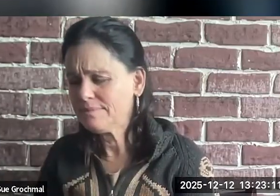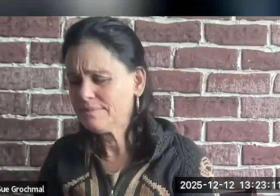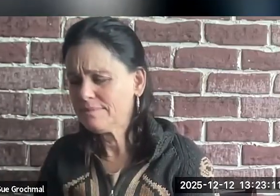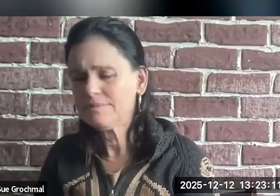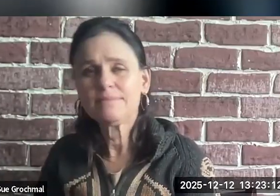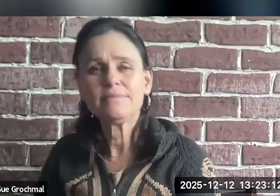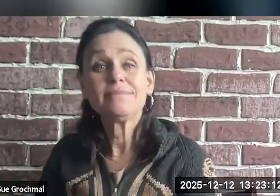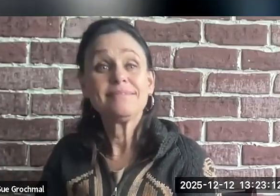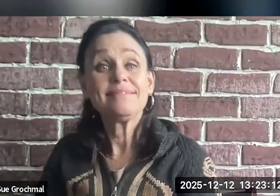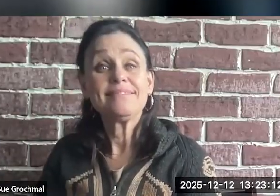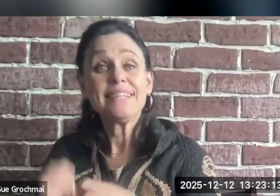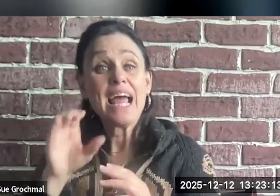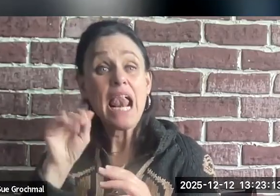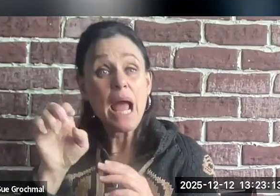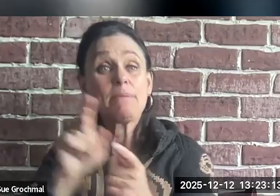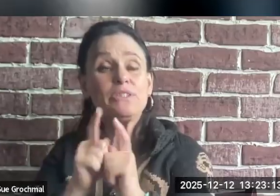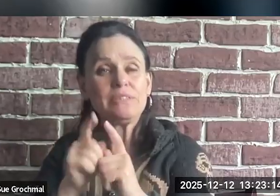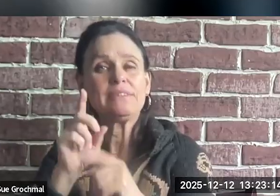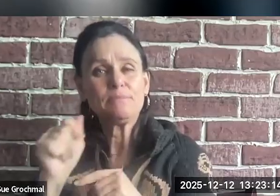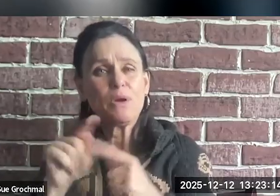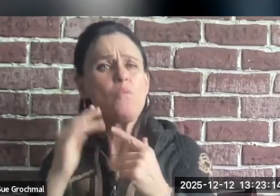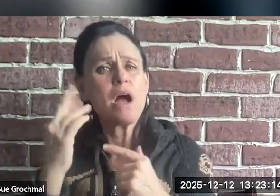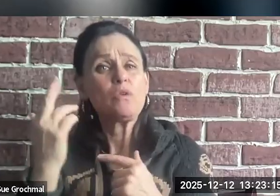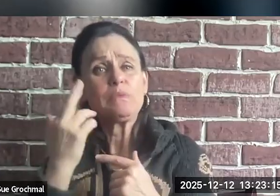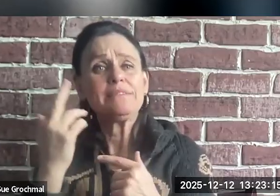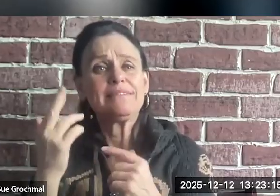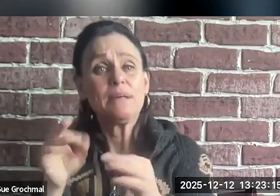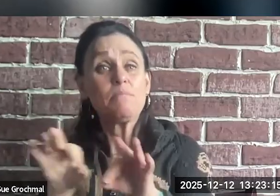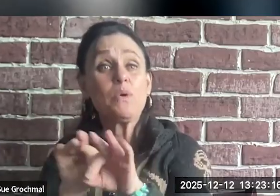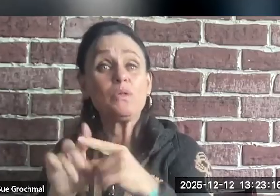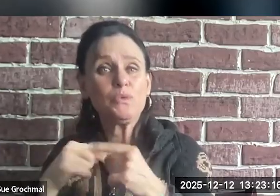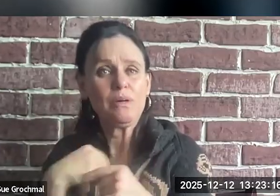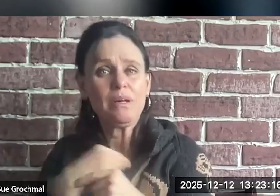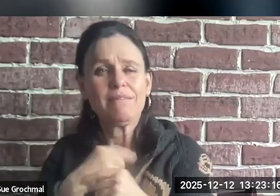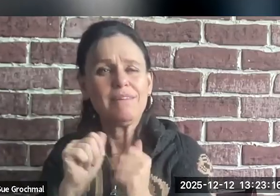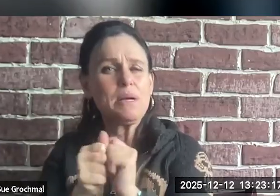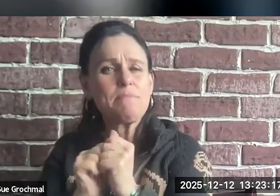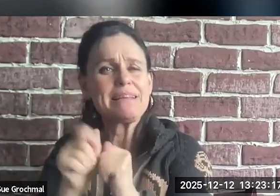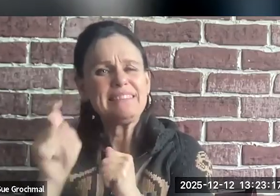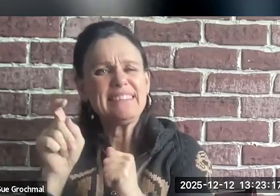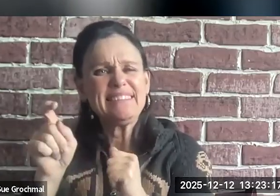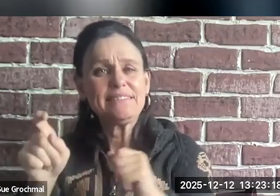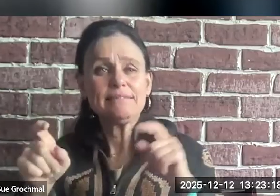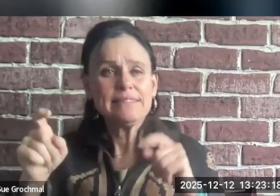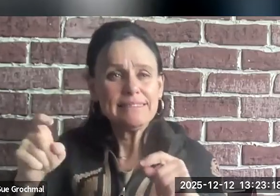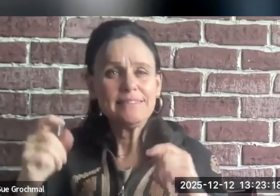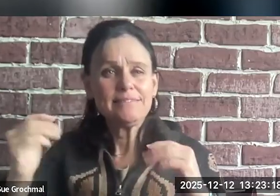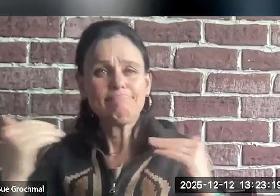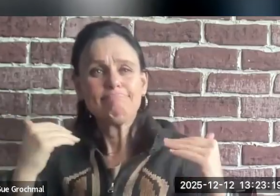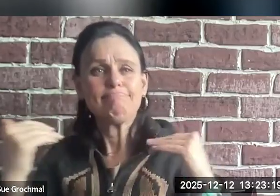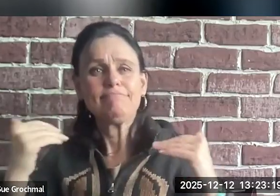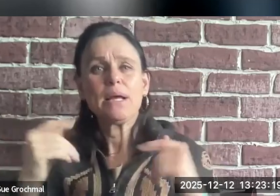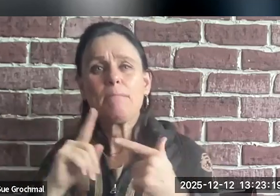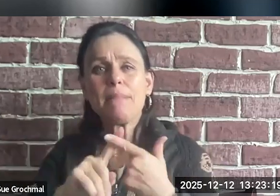disability and why it's important to us. One reason is because there seems to be competing needs between disability and climate